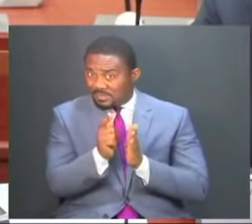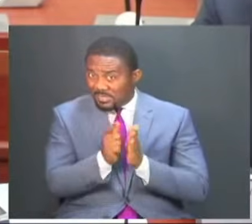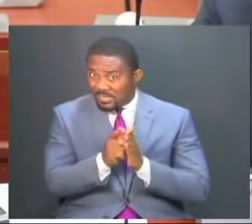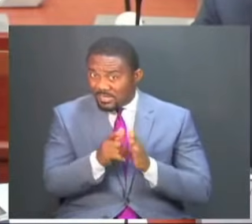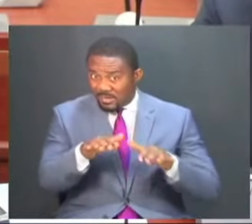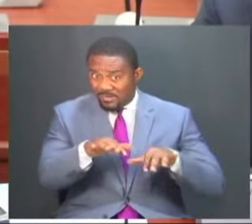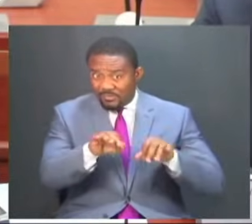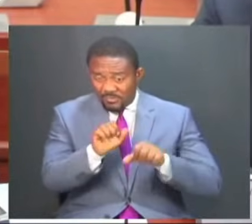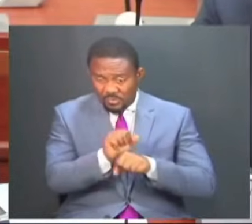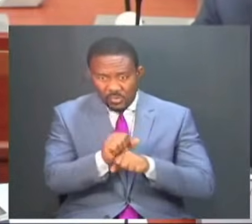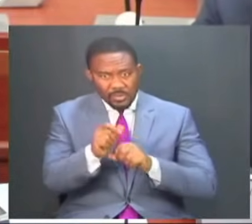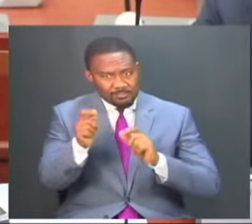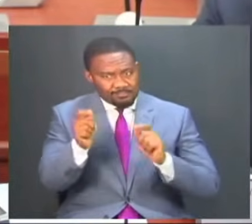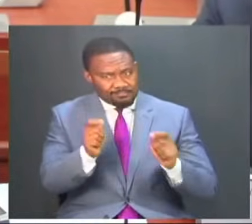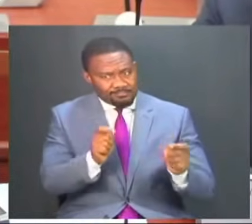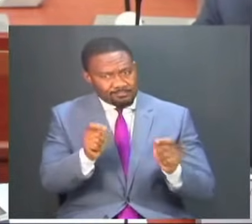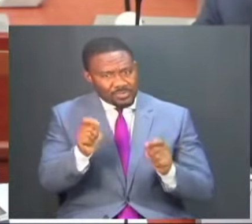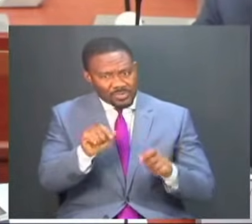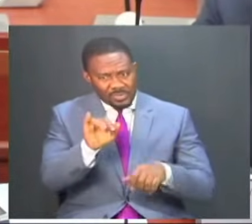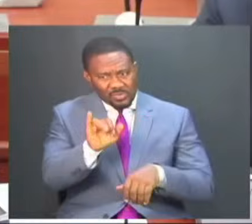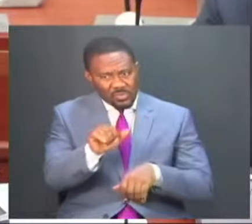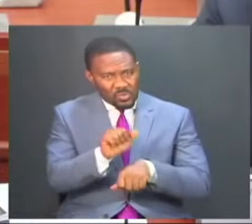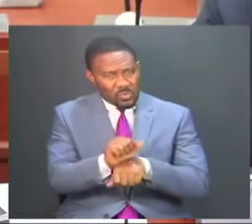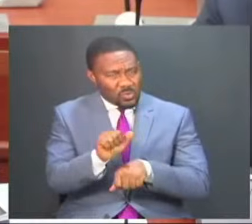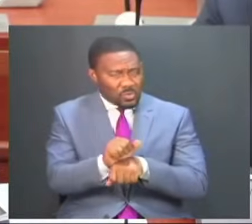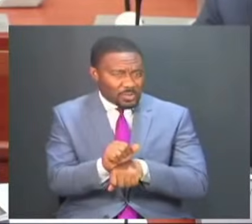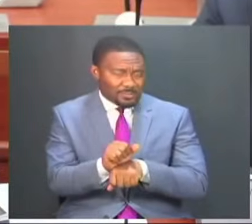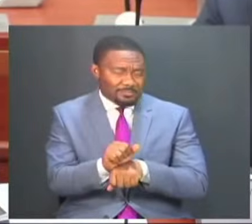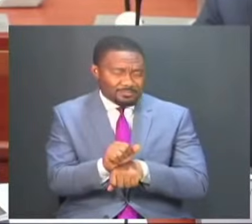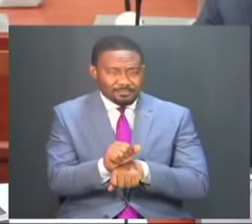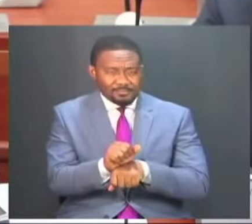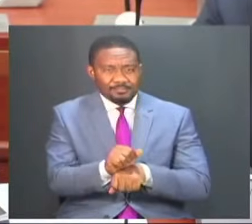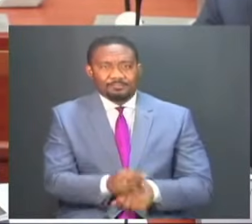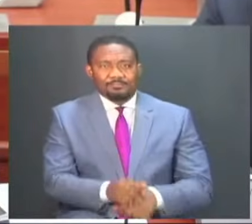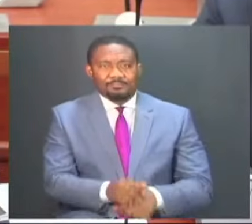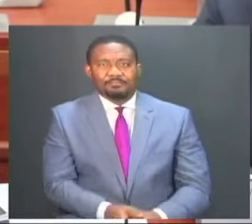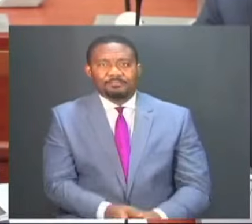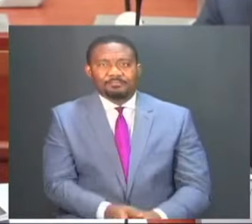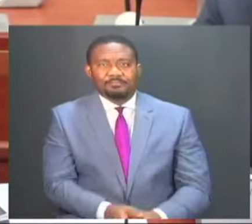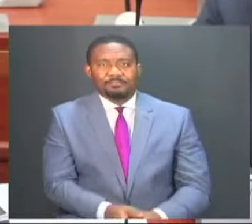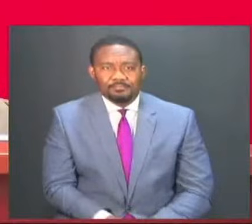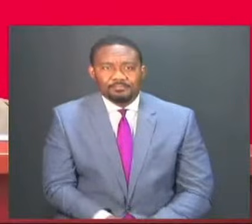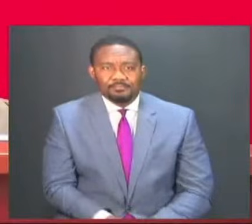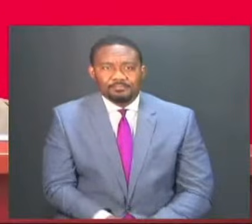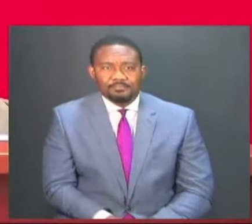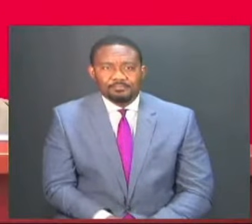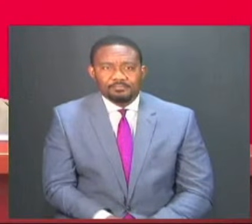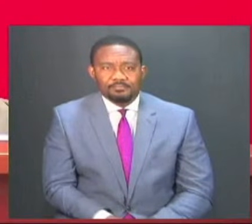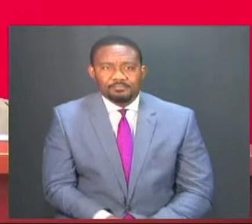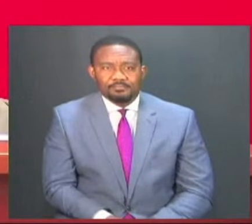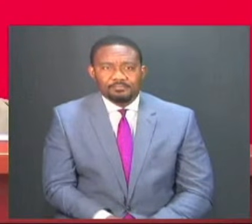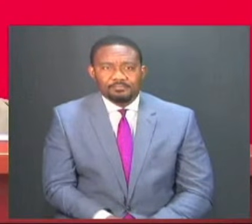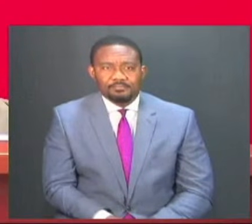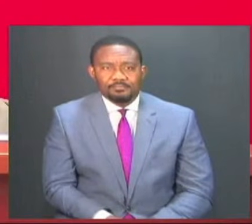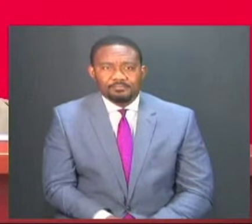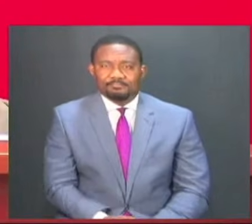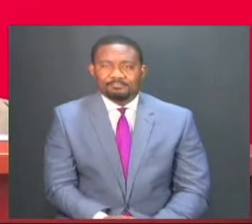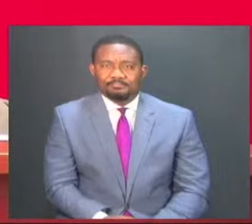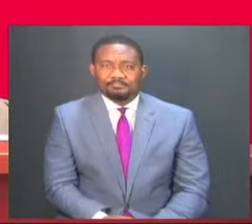this space for all of us, so that there will be sanity in the financial sector. Thank you very much for the opportunity. Honourable